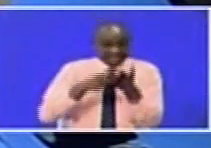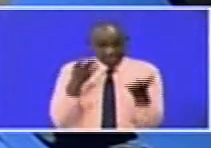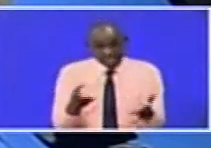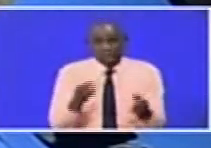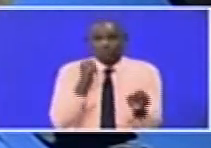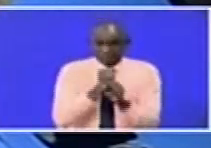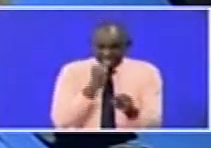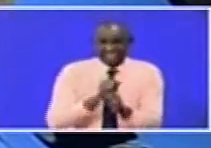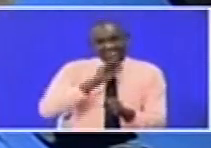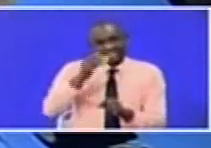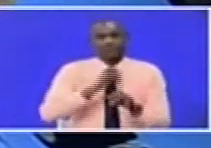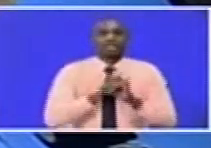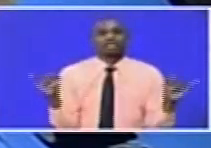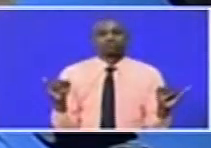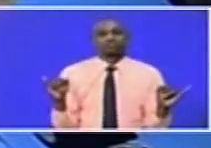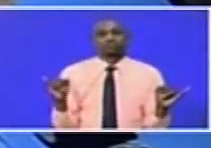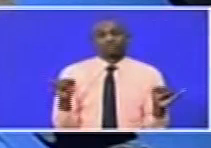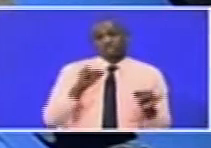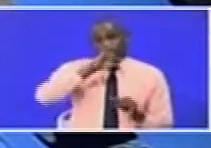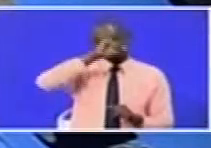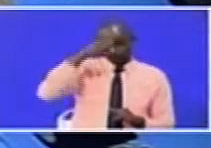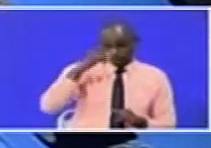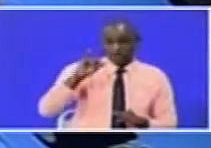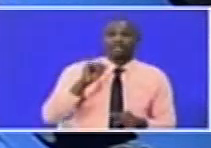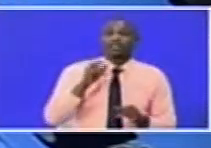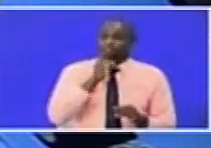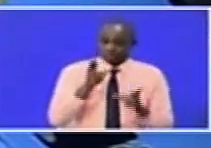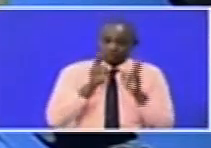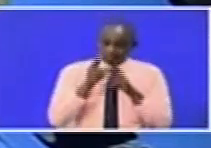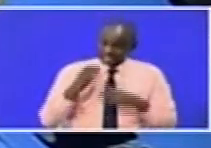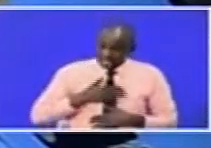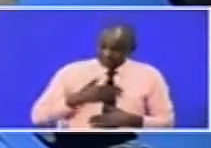city even tidier. And as Joy Doreen Biira reports,